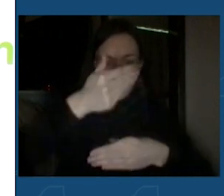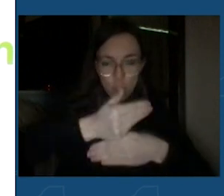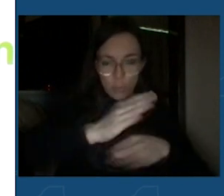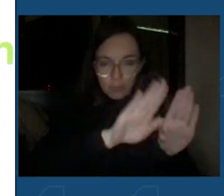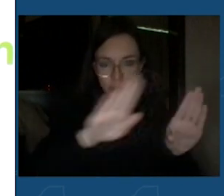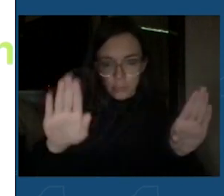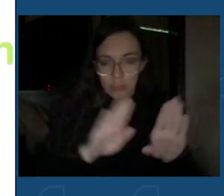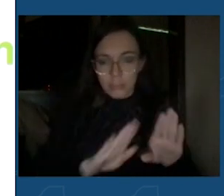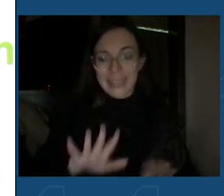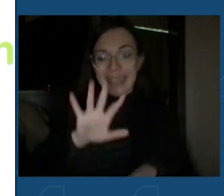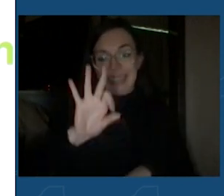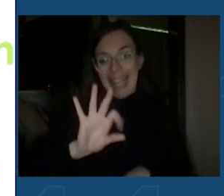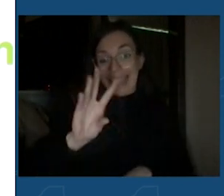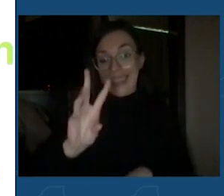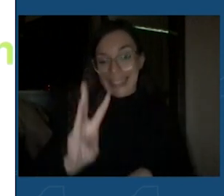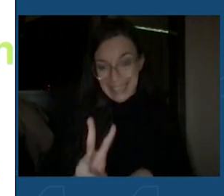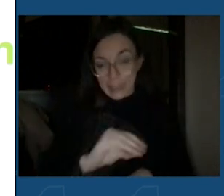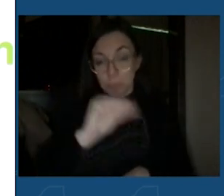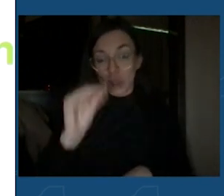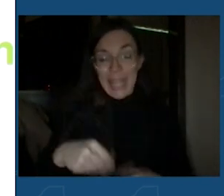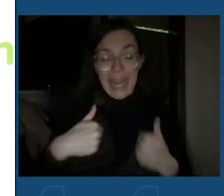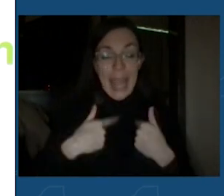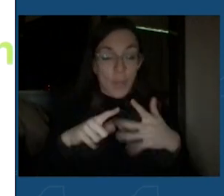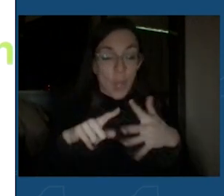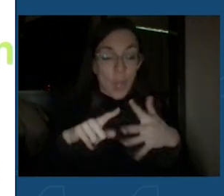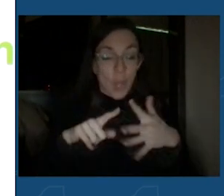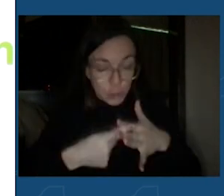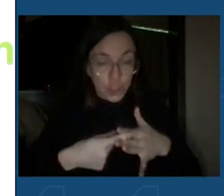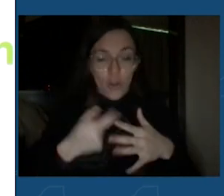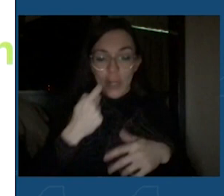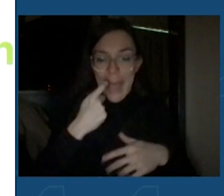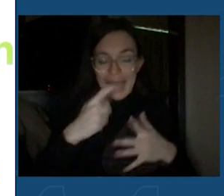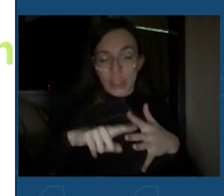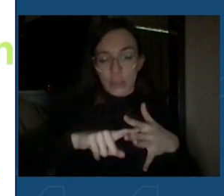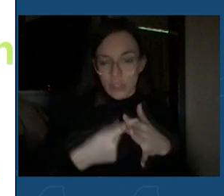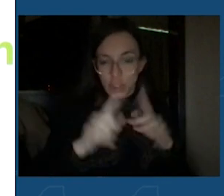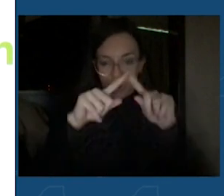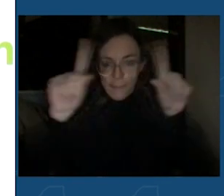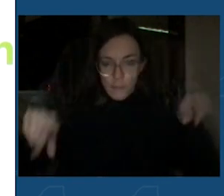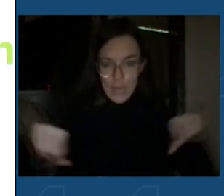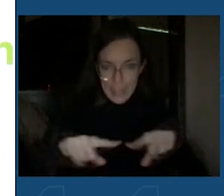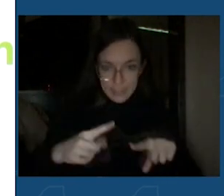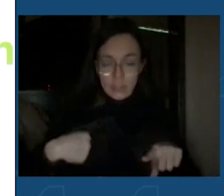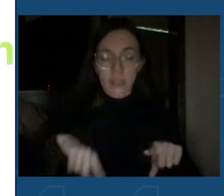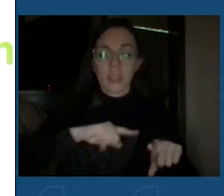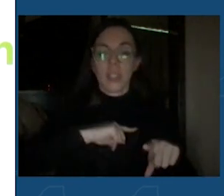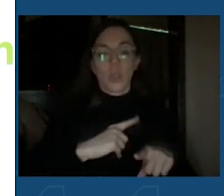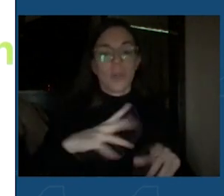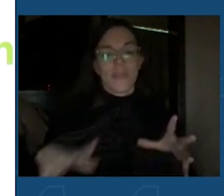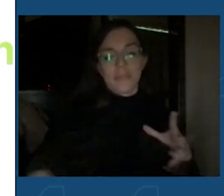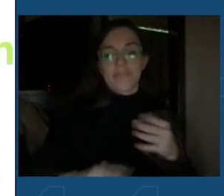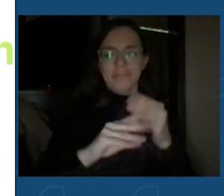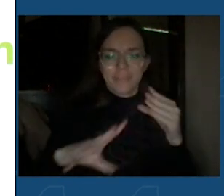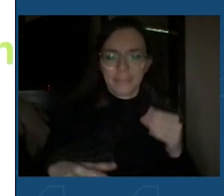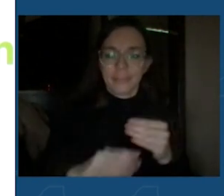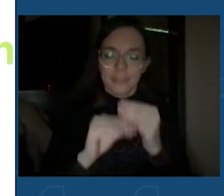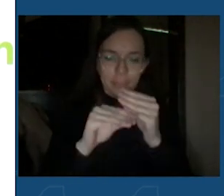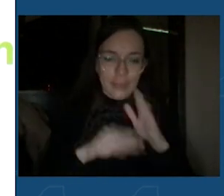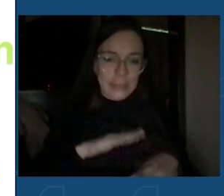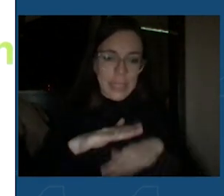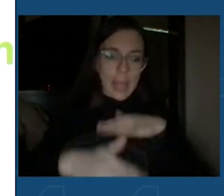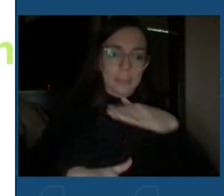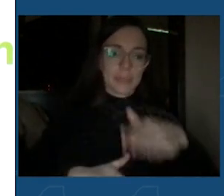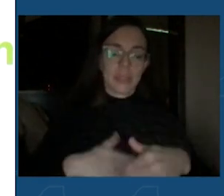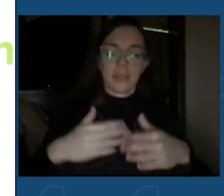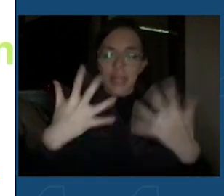utilize the original frames and glass to improve our thermal barrier. We have taken innumerable additional steps in an integrated life cycle